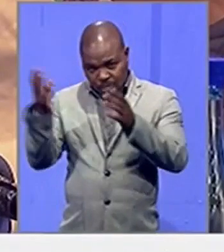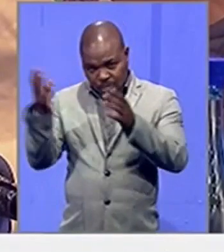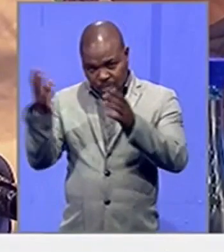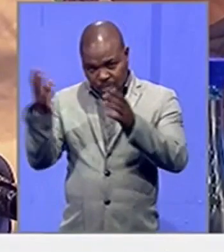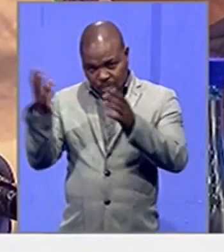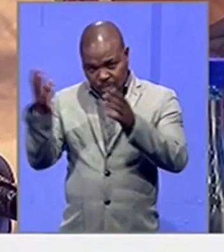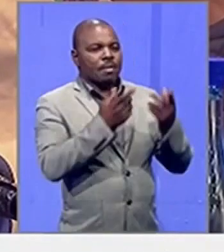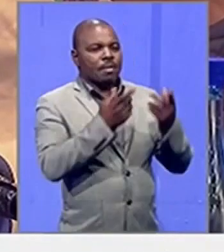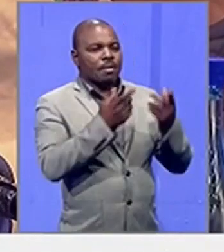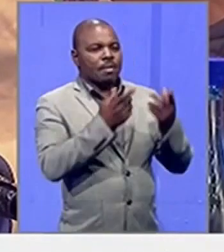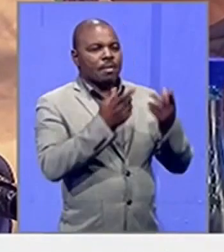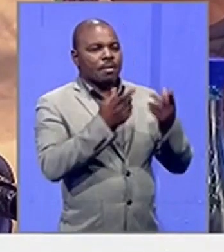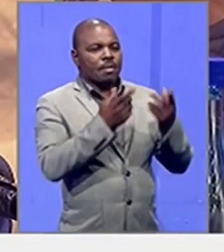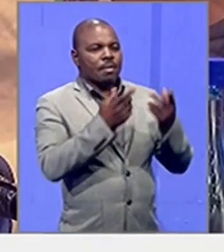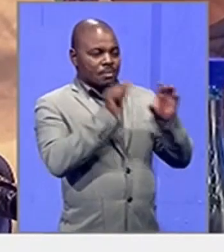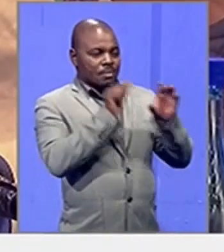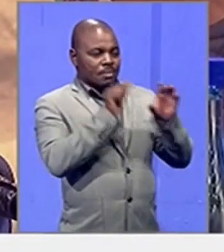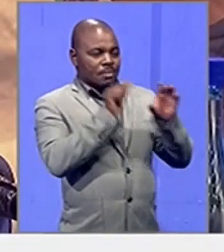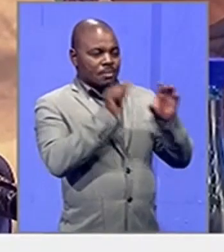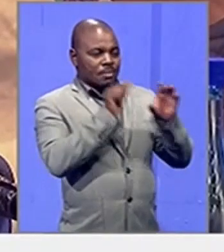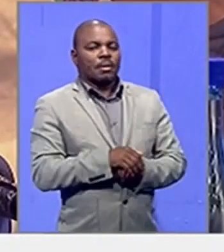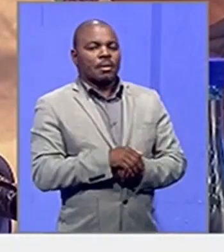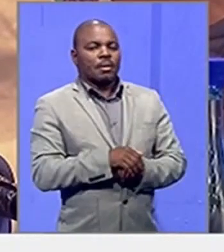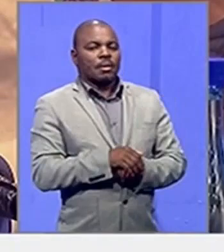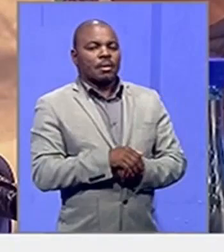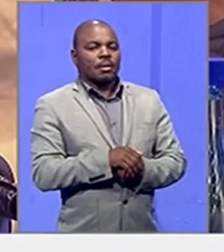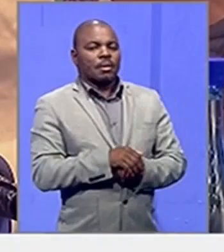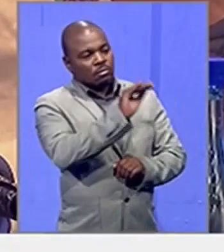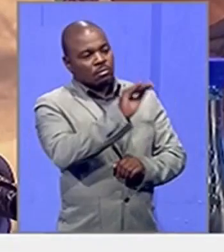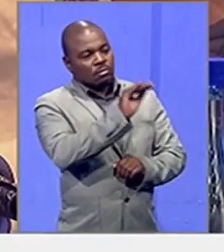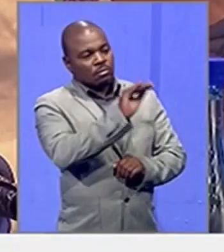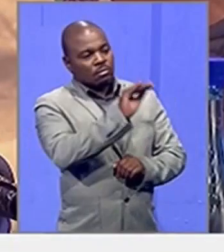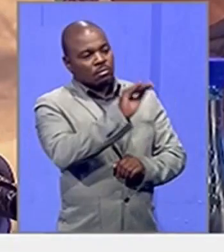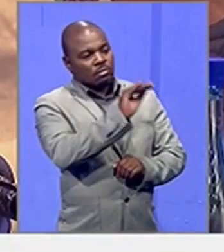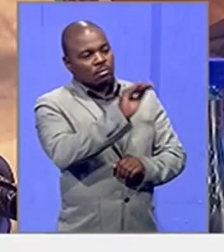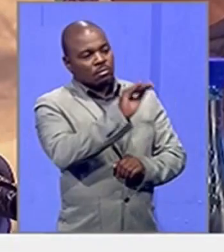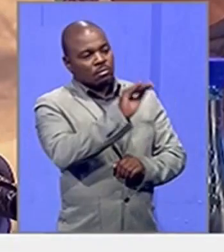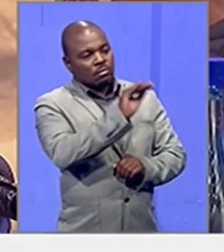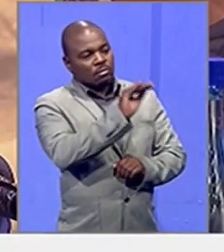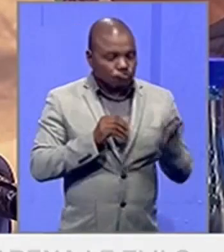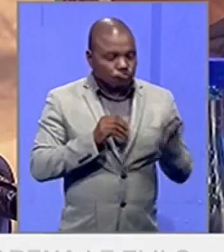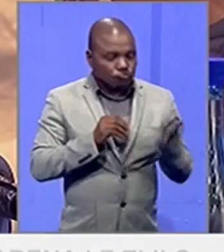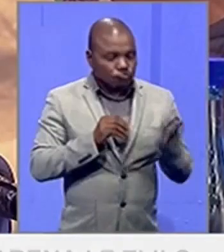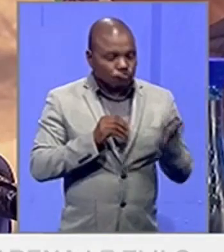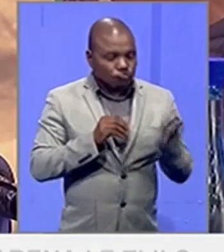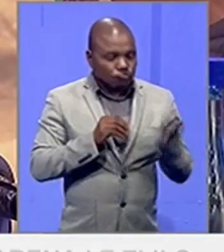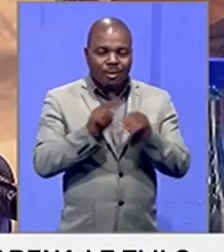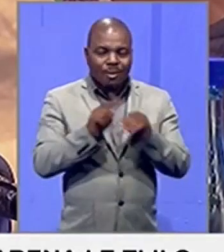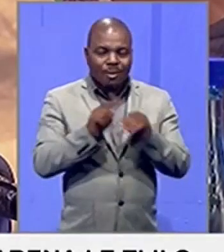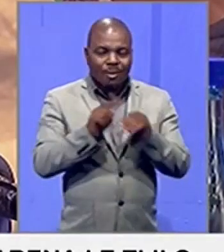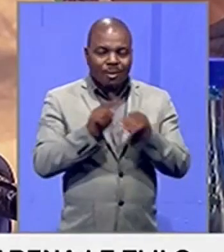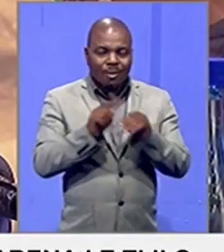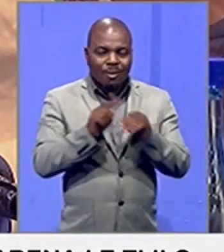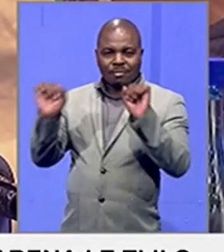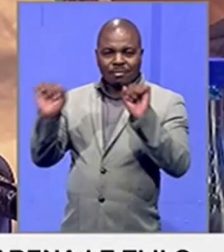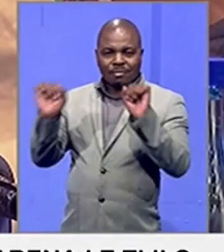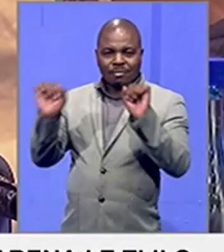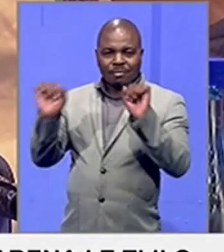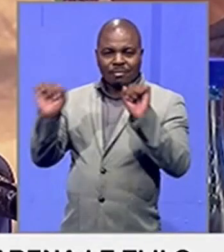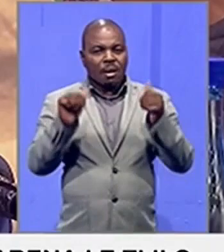Finance and get information about their accounts, what is